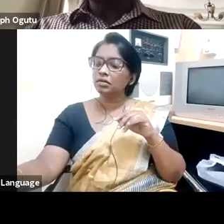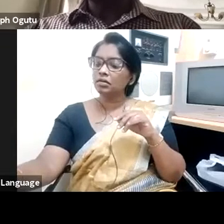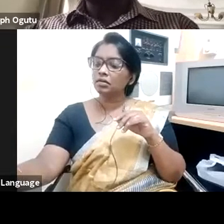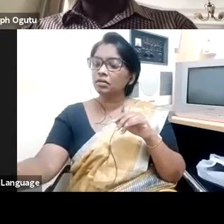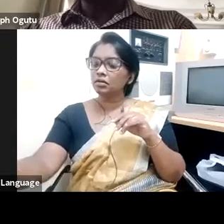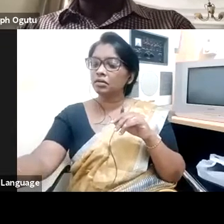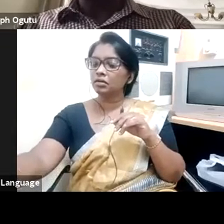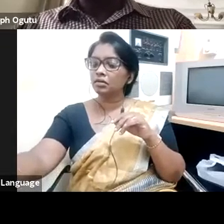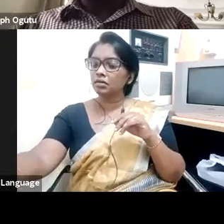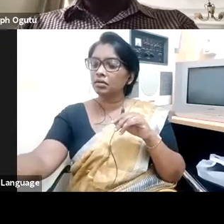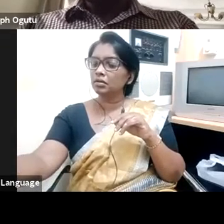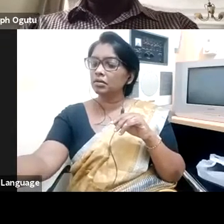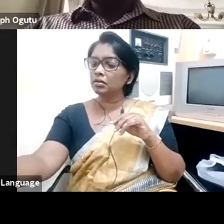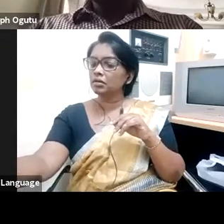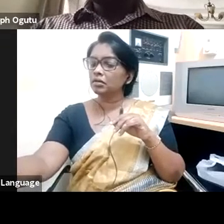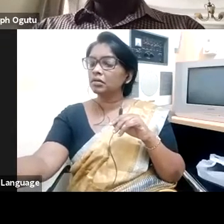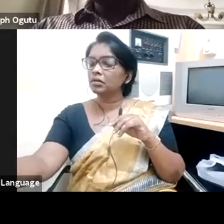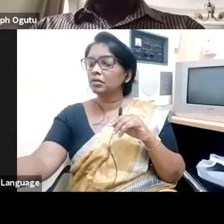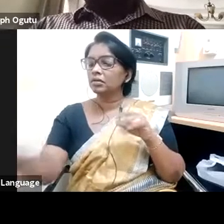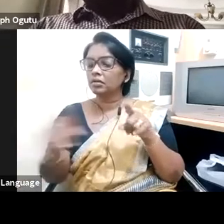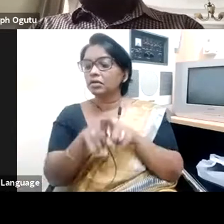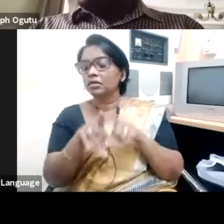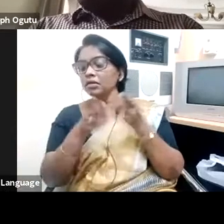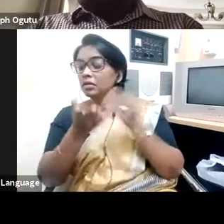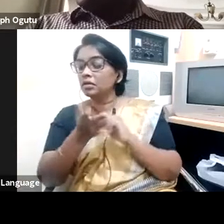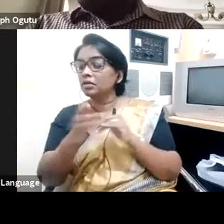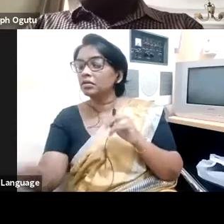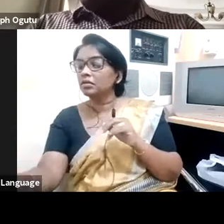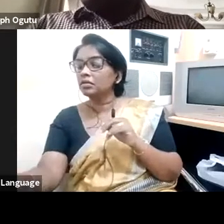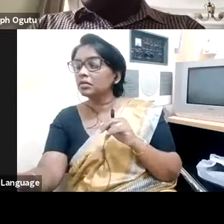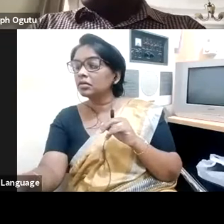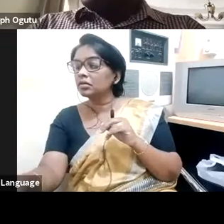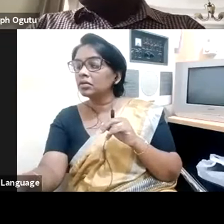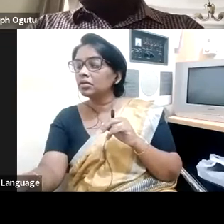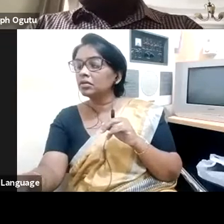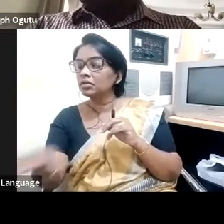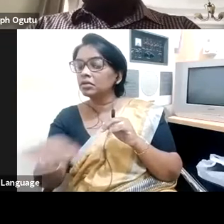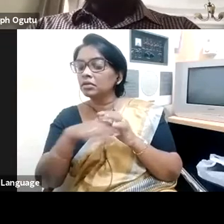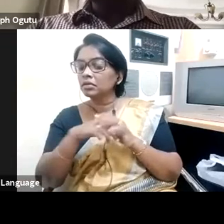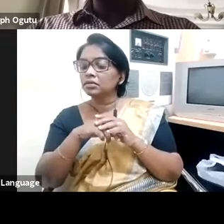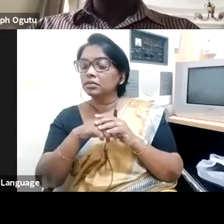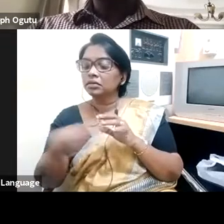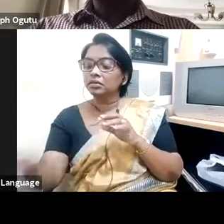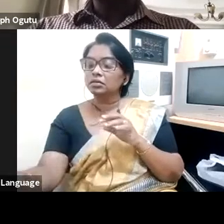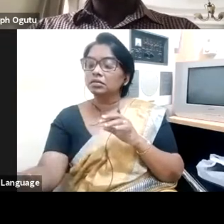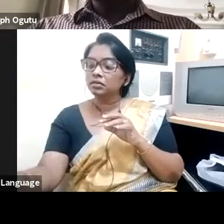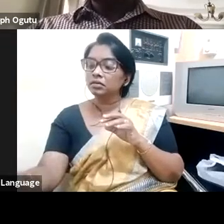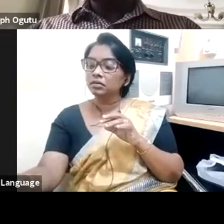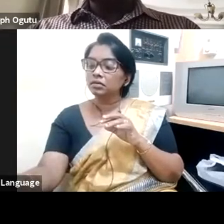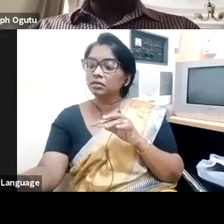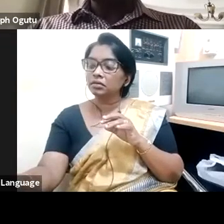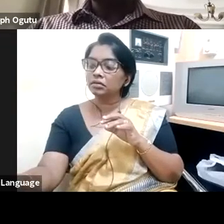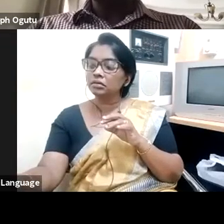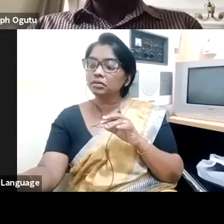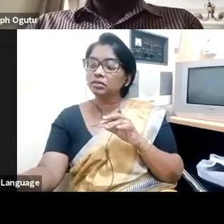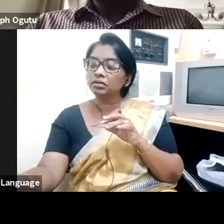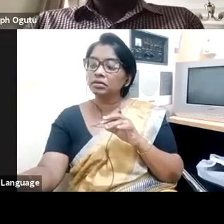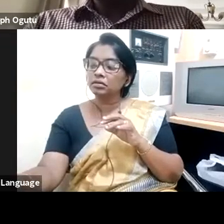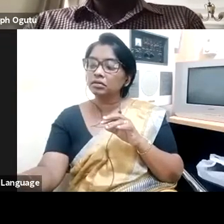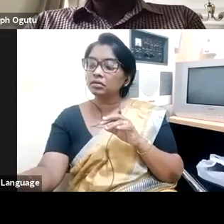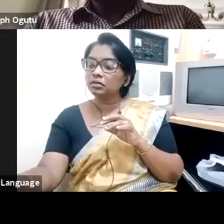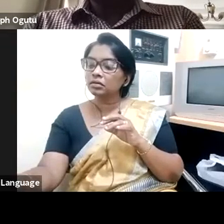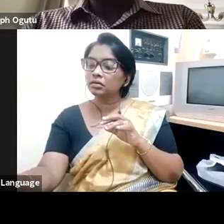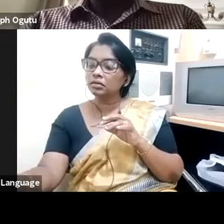you have done differently on M-Pesa? The one thing that we could have done differently was to open up earlier. We tended to be